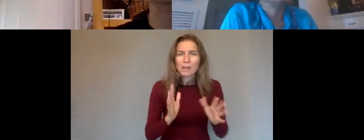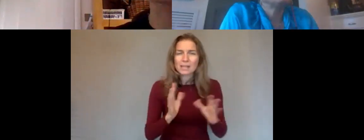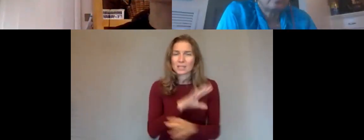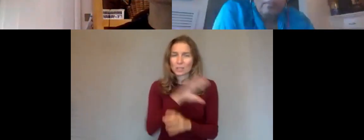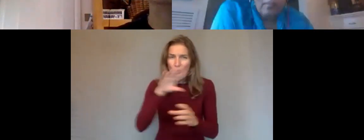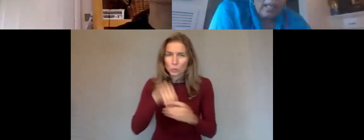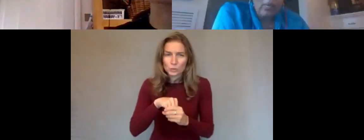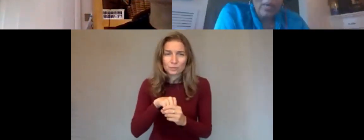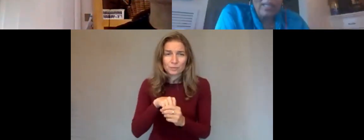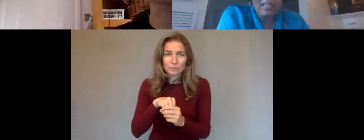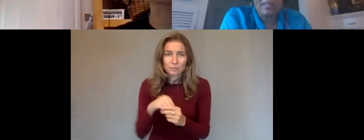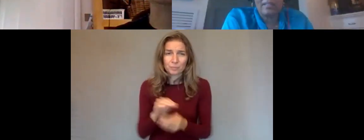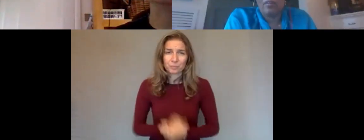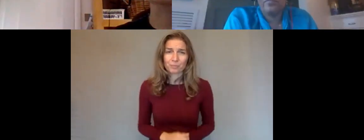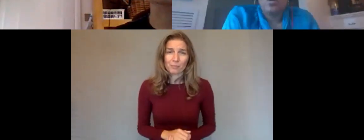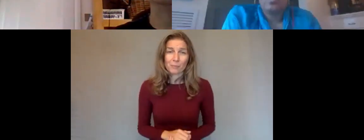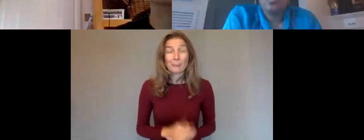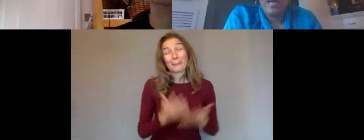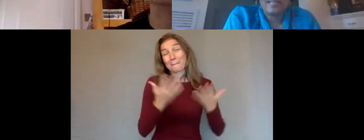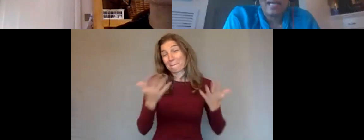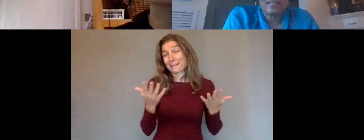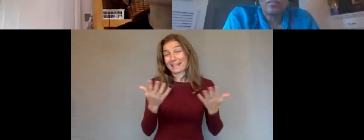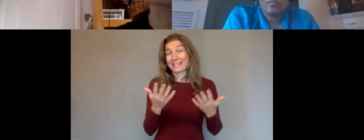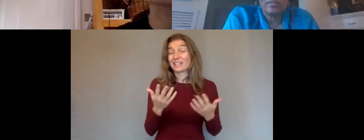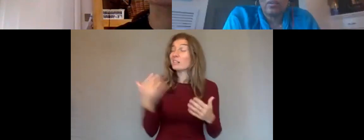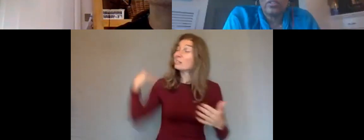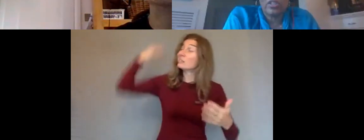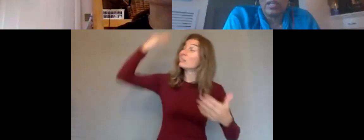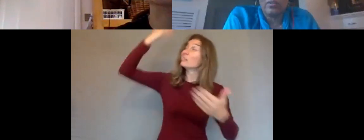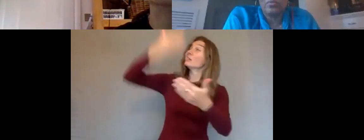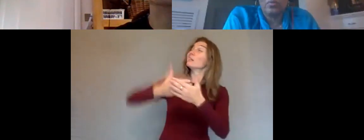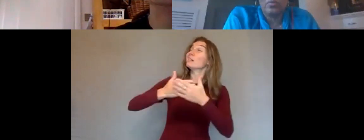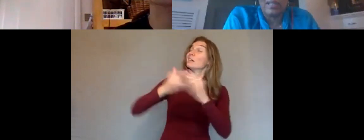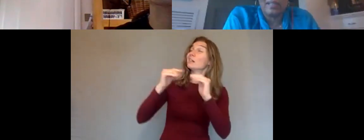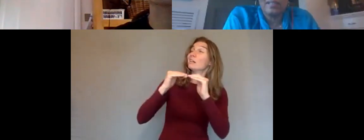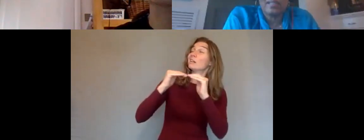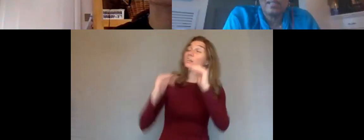amplified inequalities of who has access to technology and